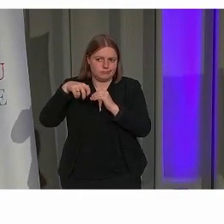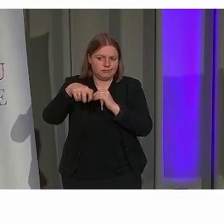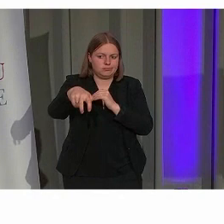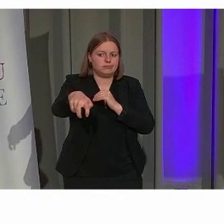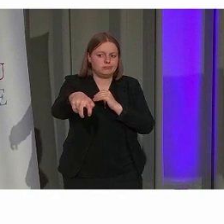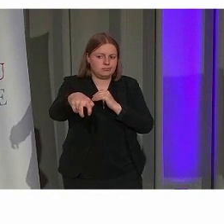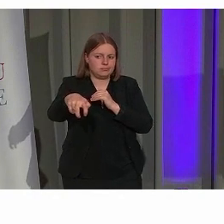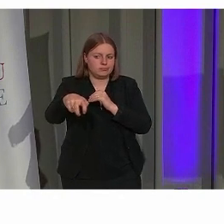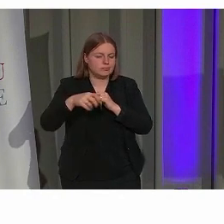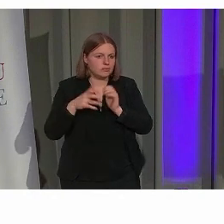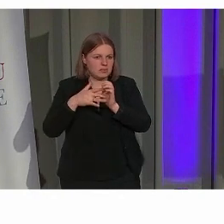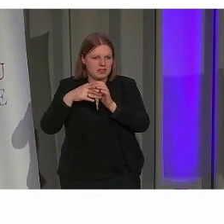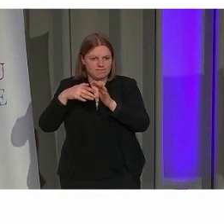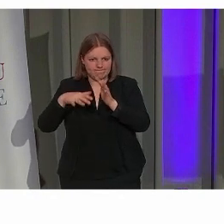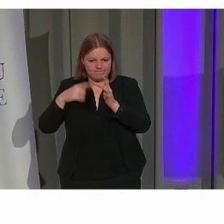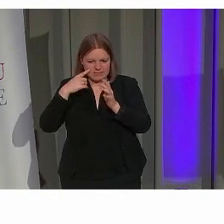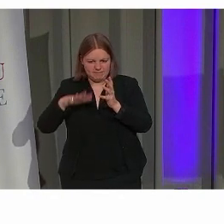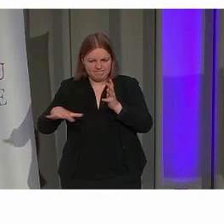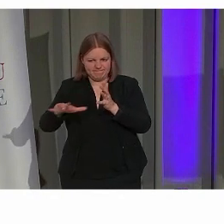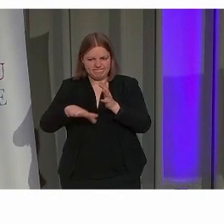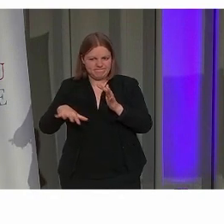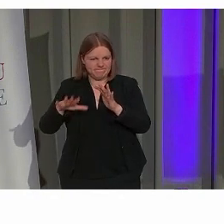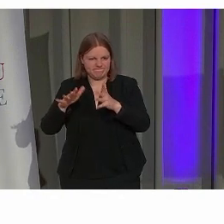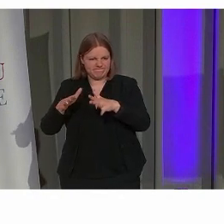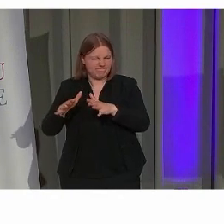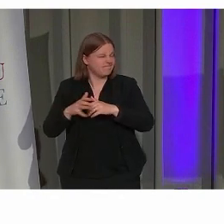degraded area.